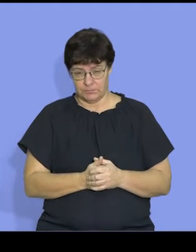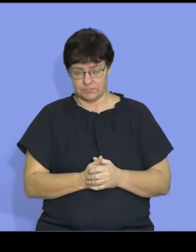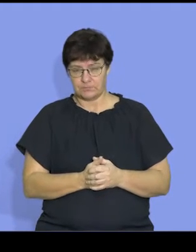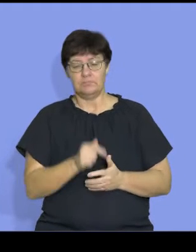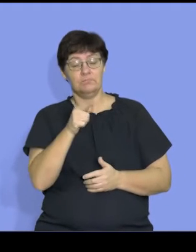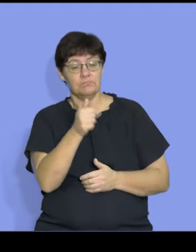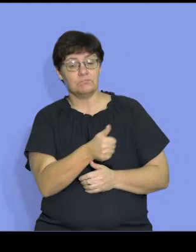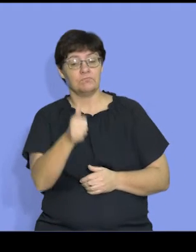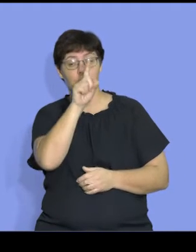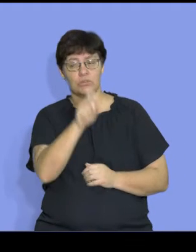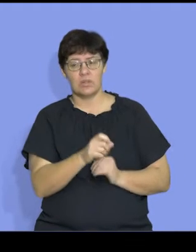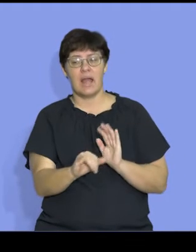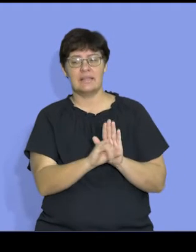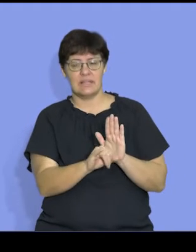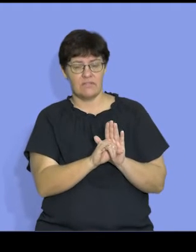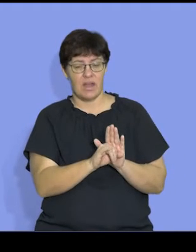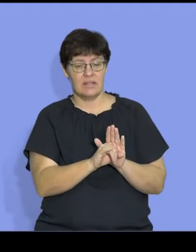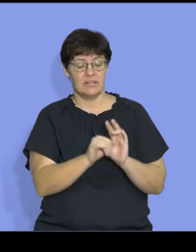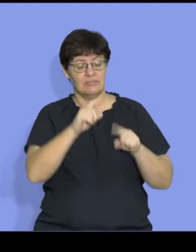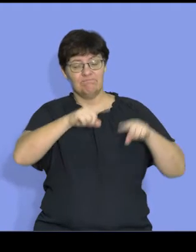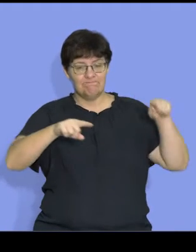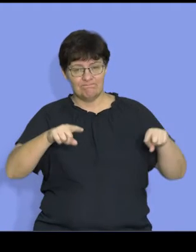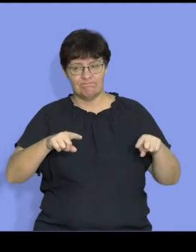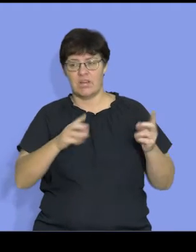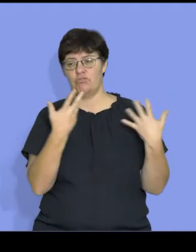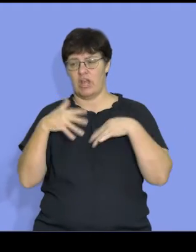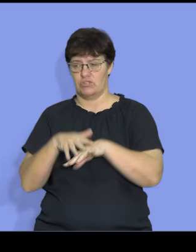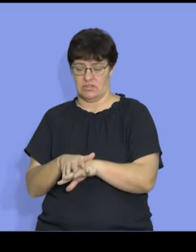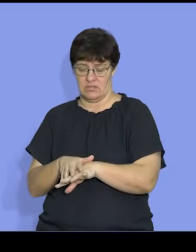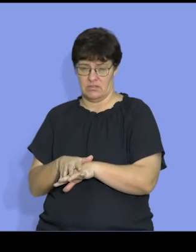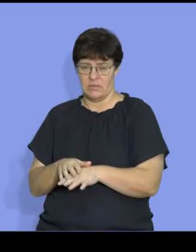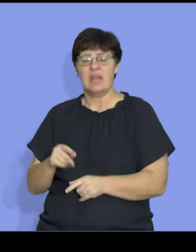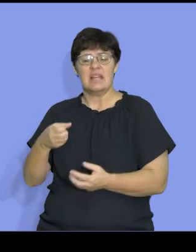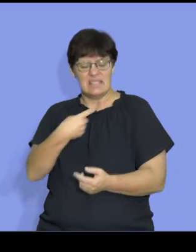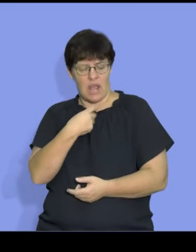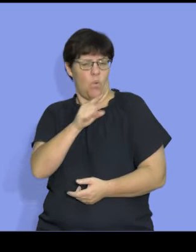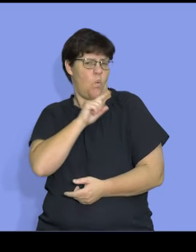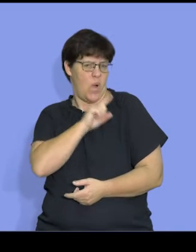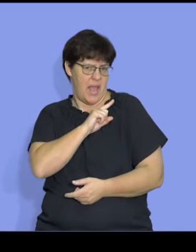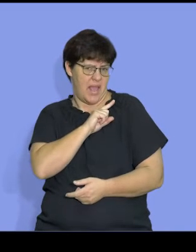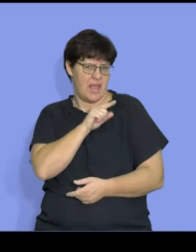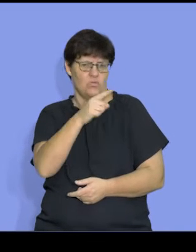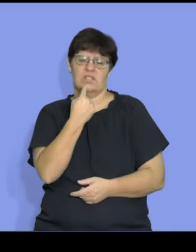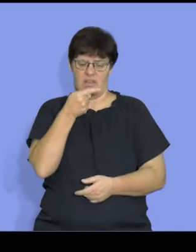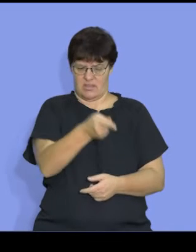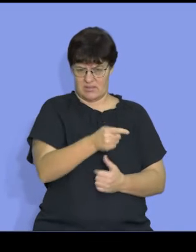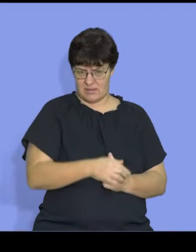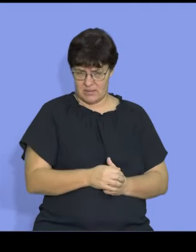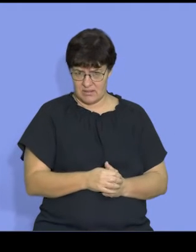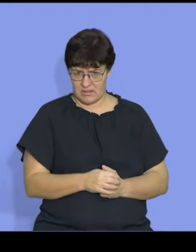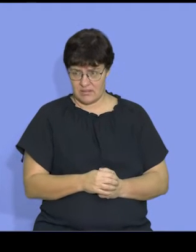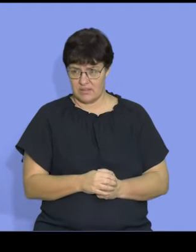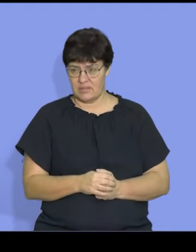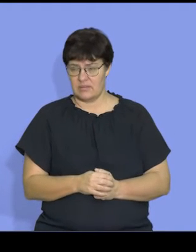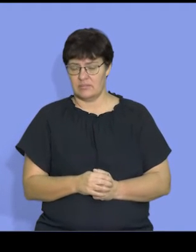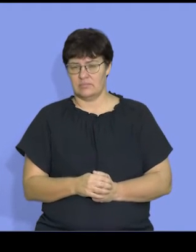says, identify the type of reactions and give a reason in to support your answer, right? Okay,